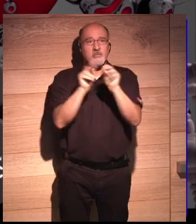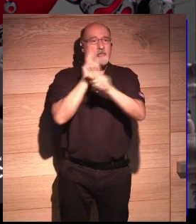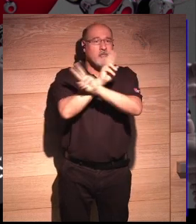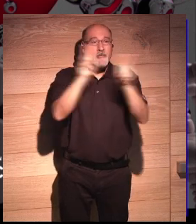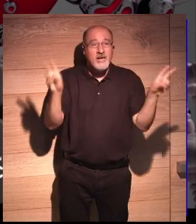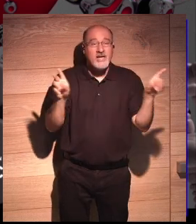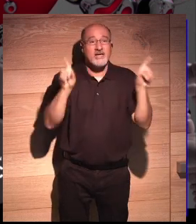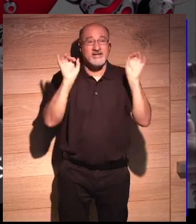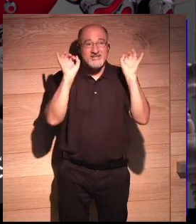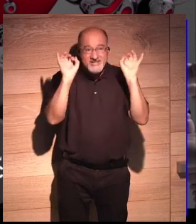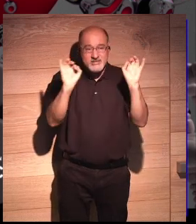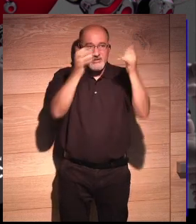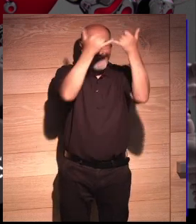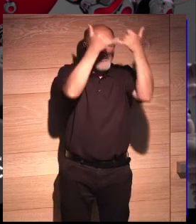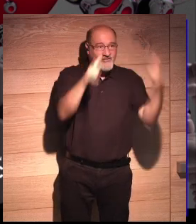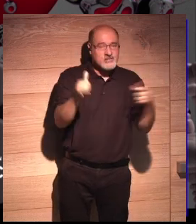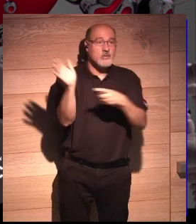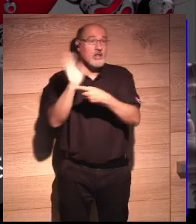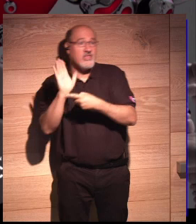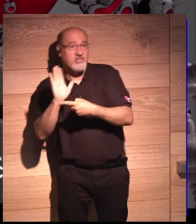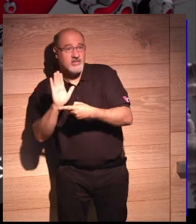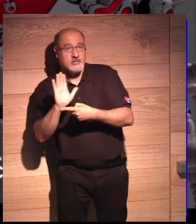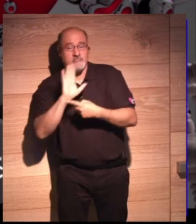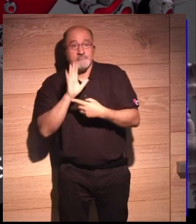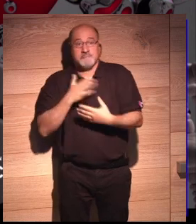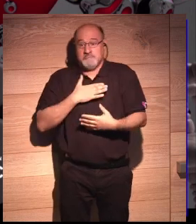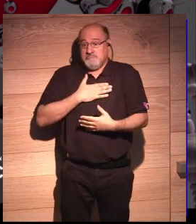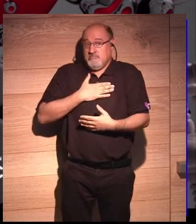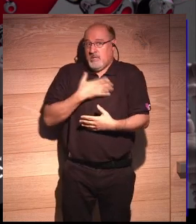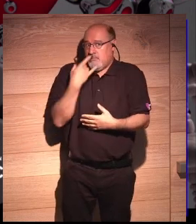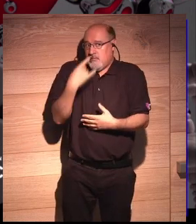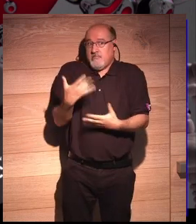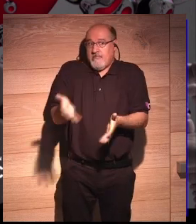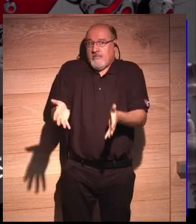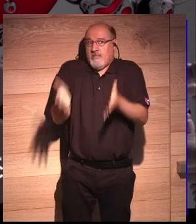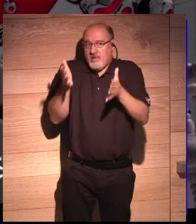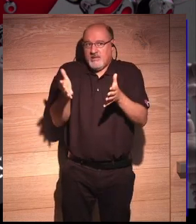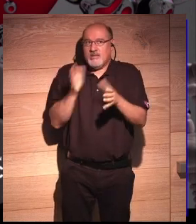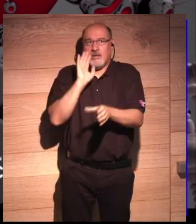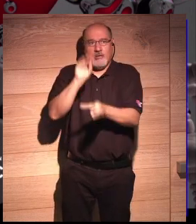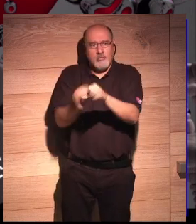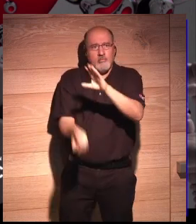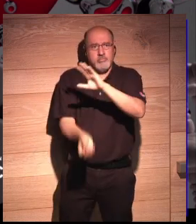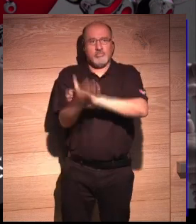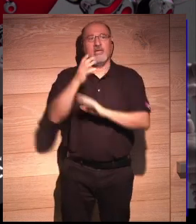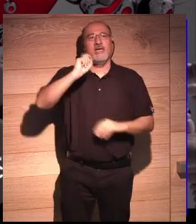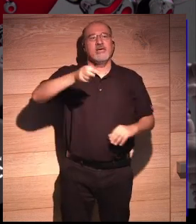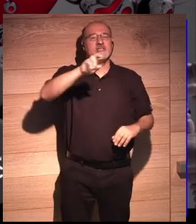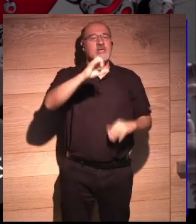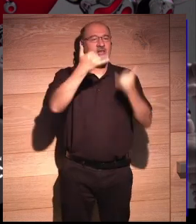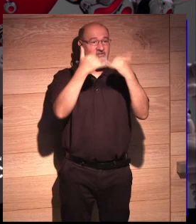going on. So it's music to my ears that there's an XR fest going on because there needs to be more joined